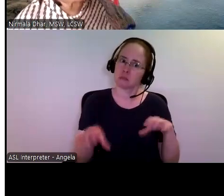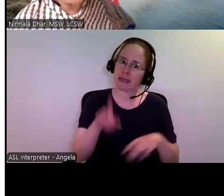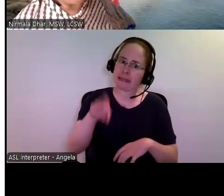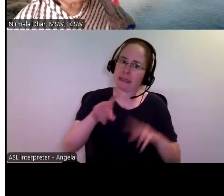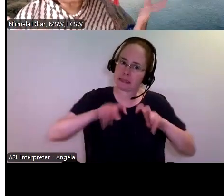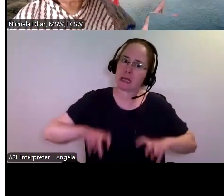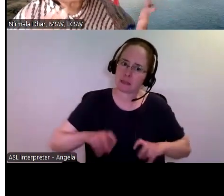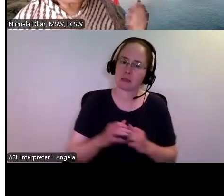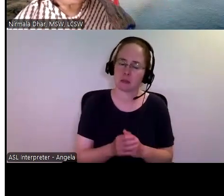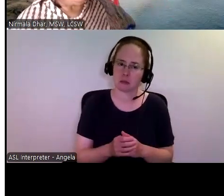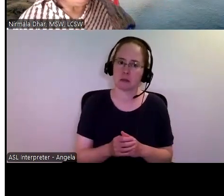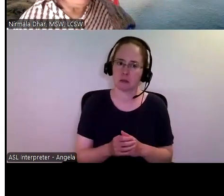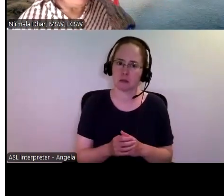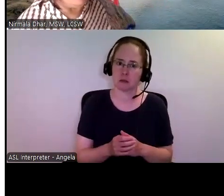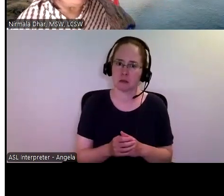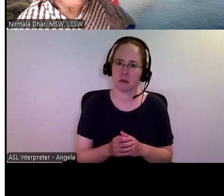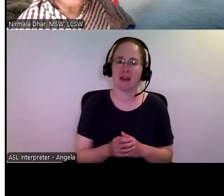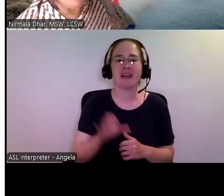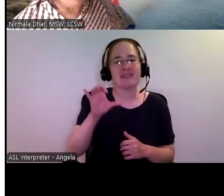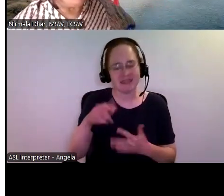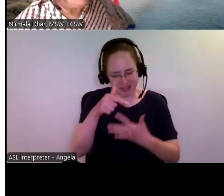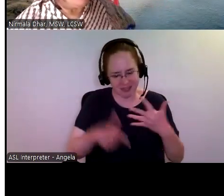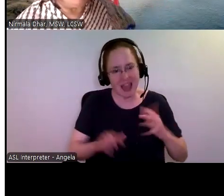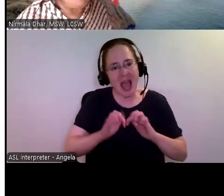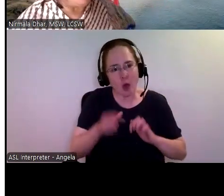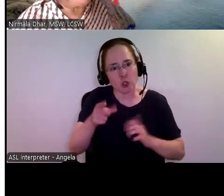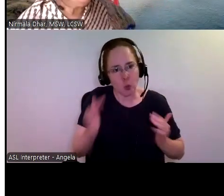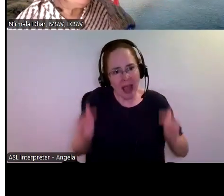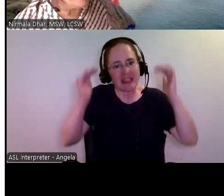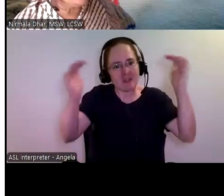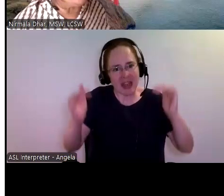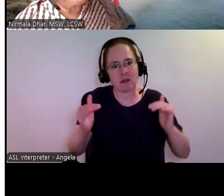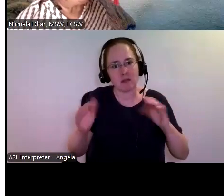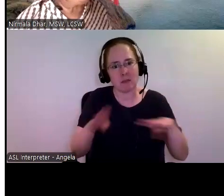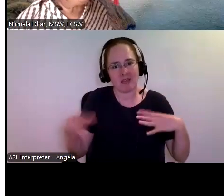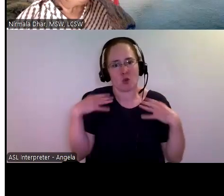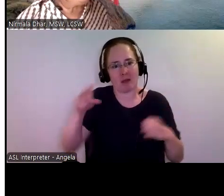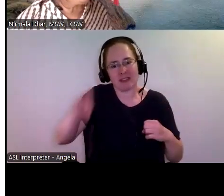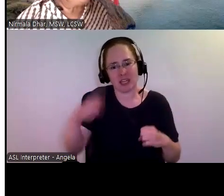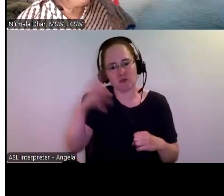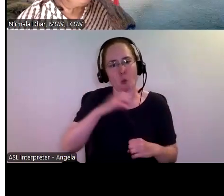the way to elevate the behavioral health needs of older adults in your state. Next slide.